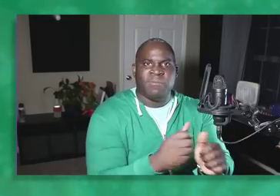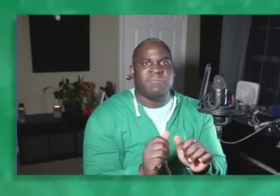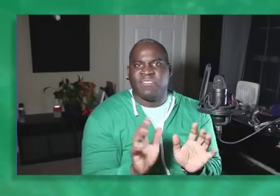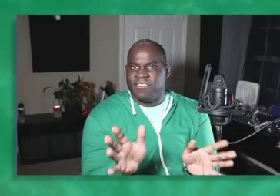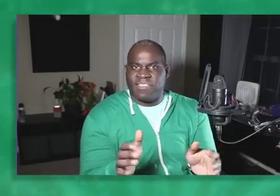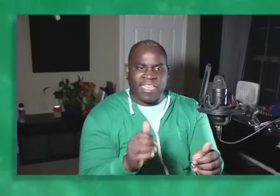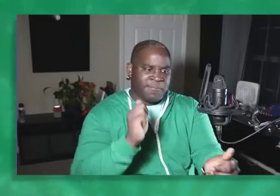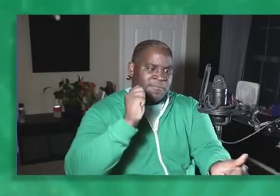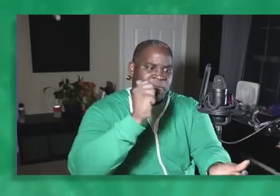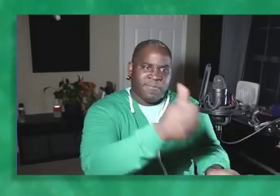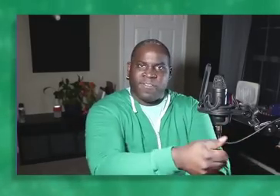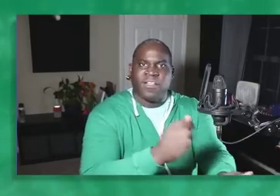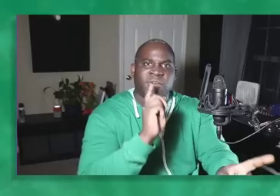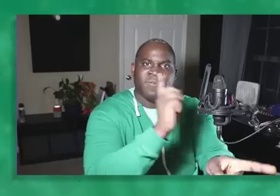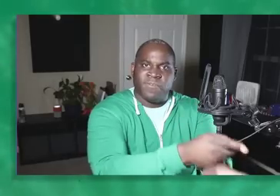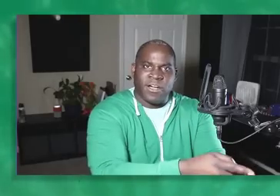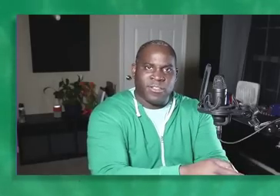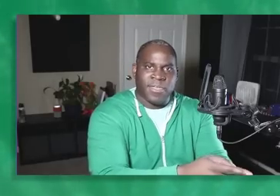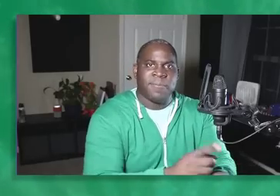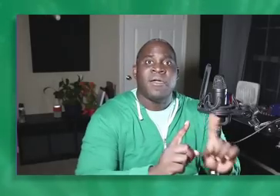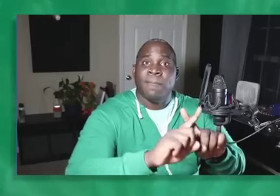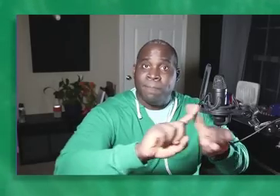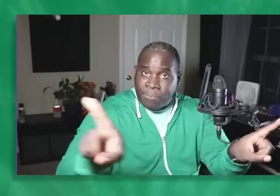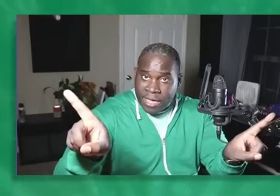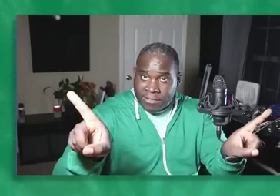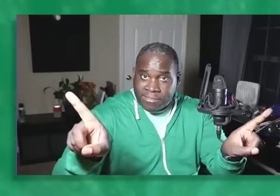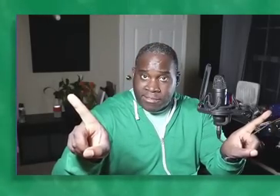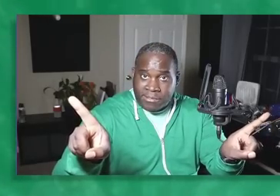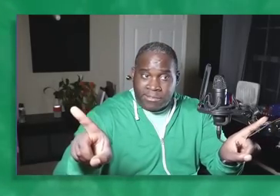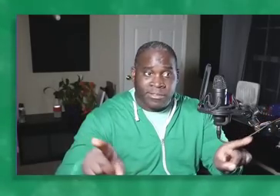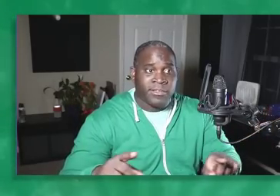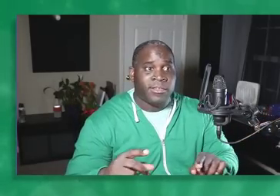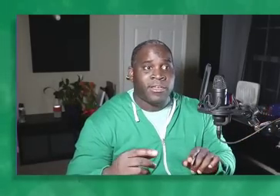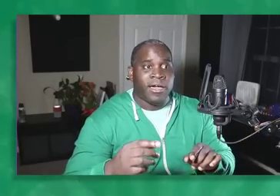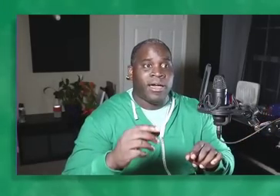Follow, it's the same. Follow them, but